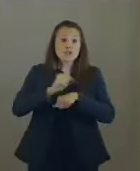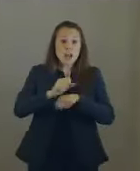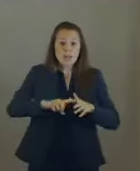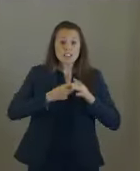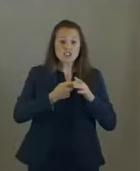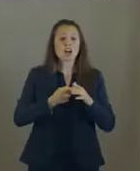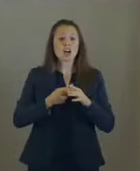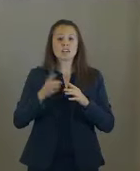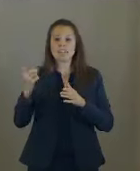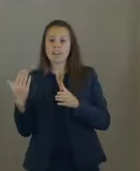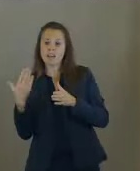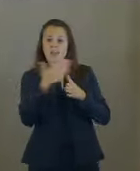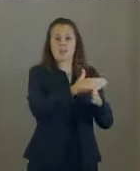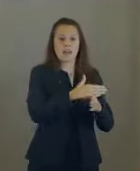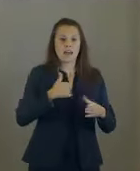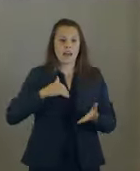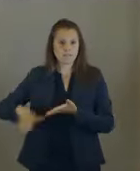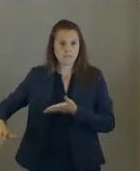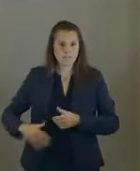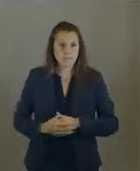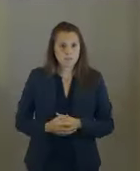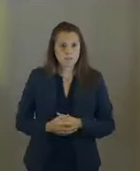they intervene and I lose it.